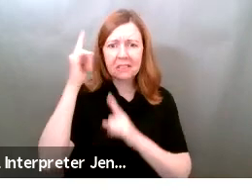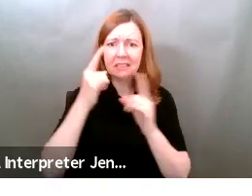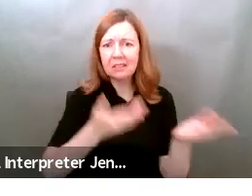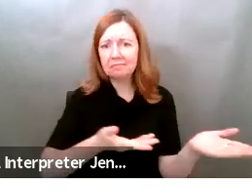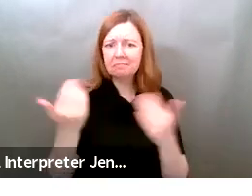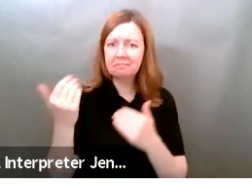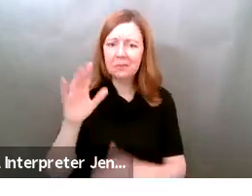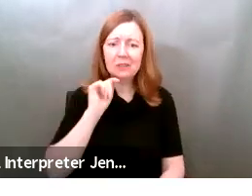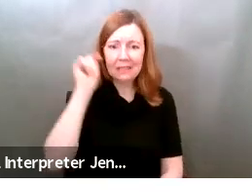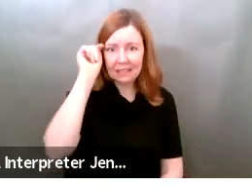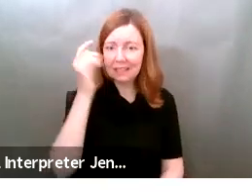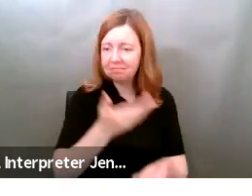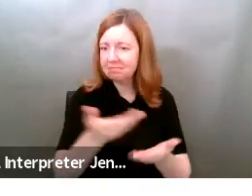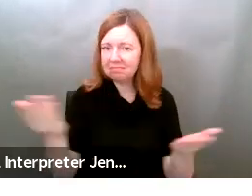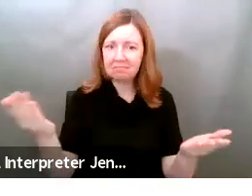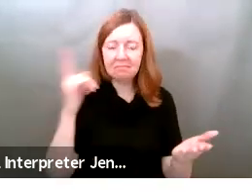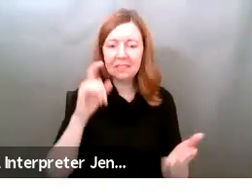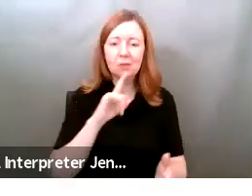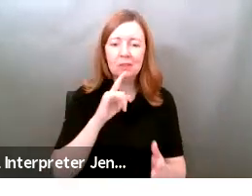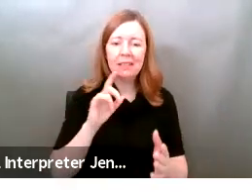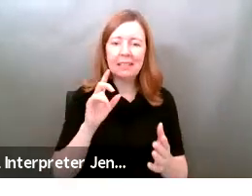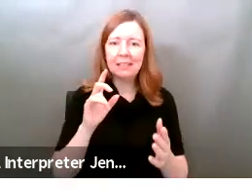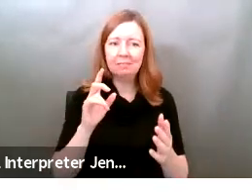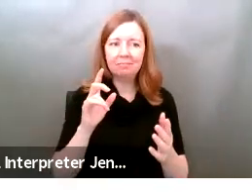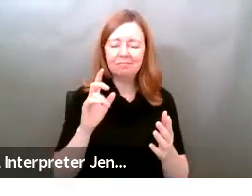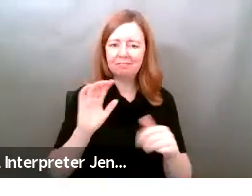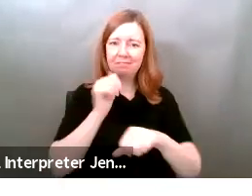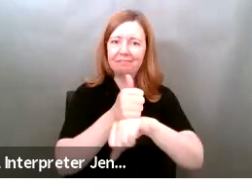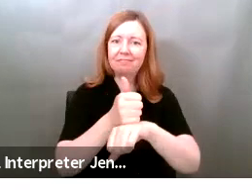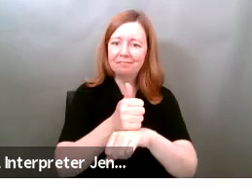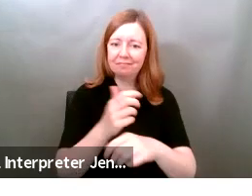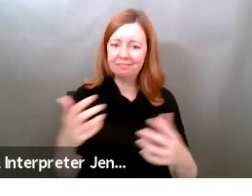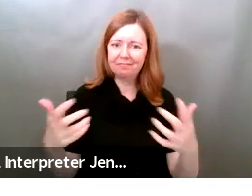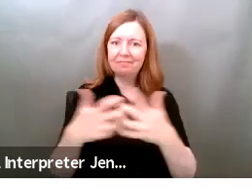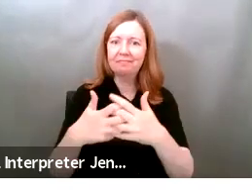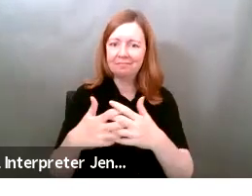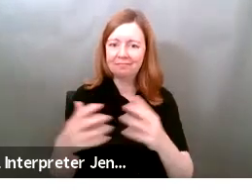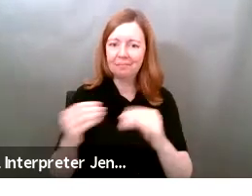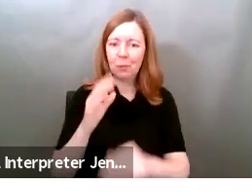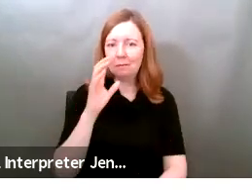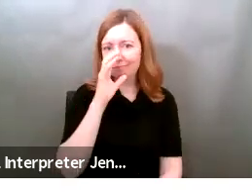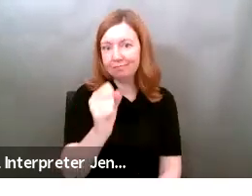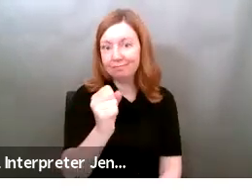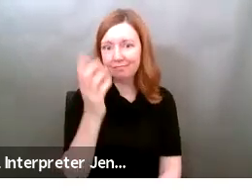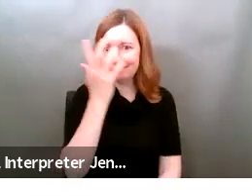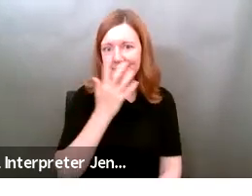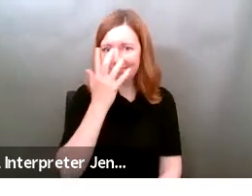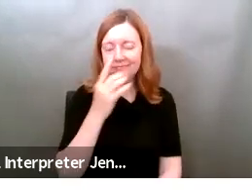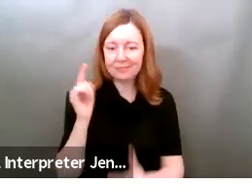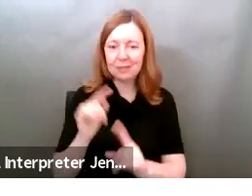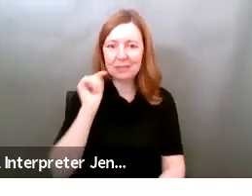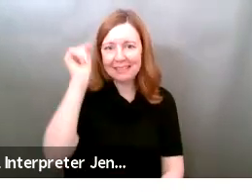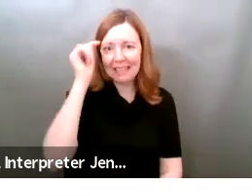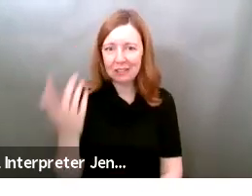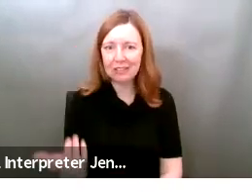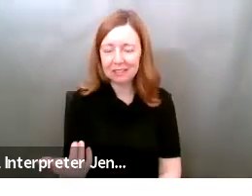your teen to, just because they really are designed to be more appealing to someone of